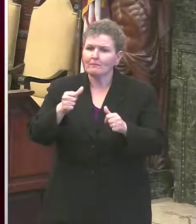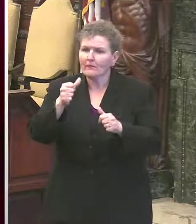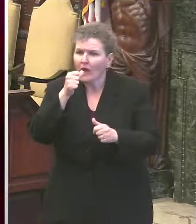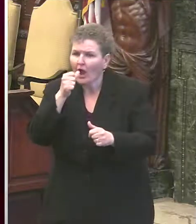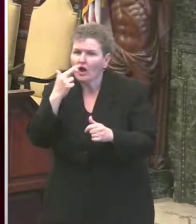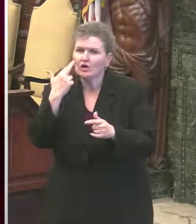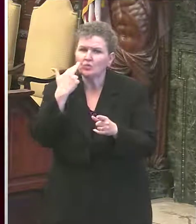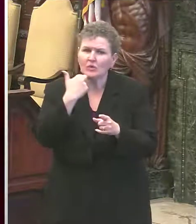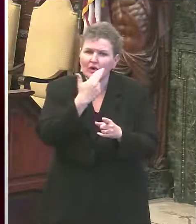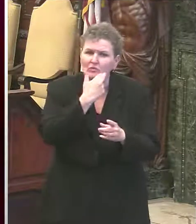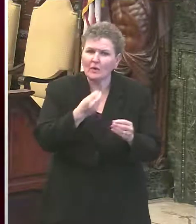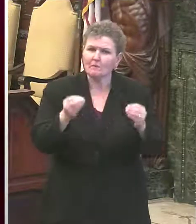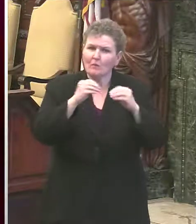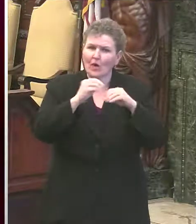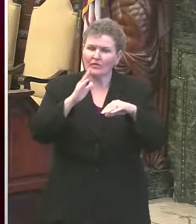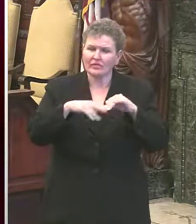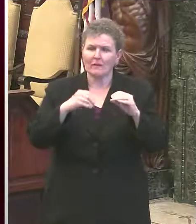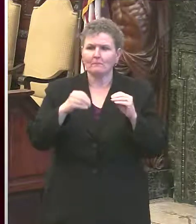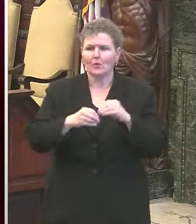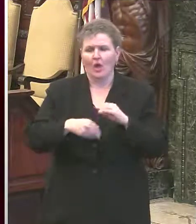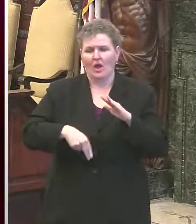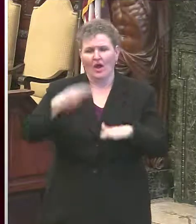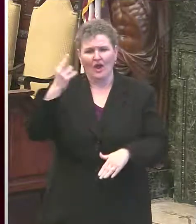don't have control over the decisions in the rest of the state.